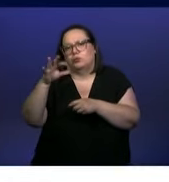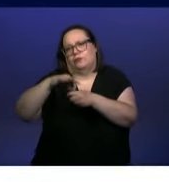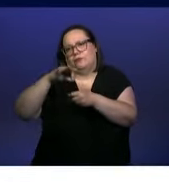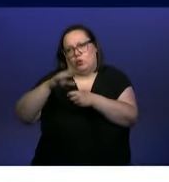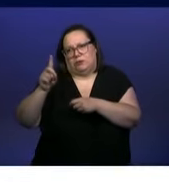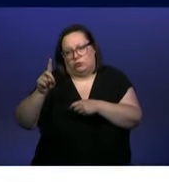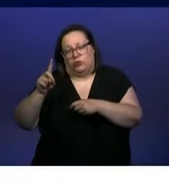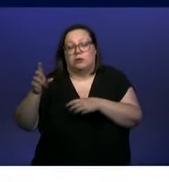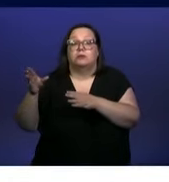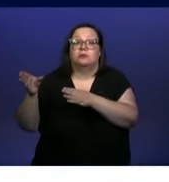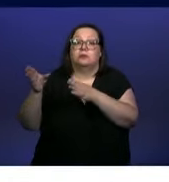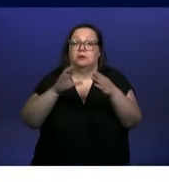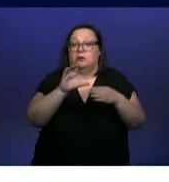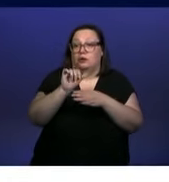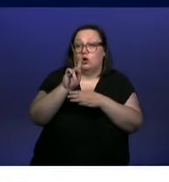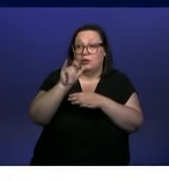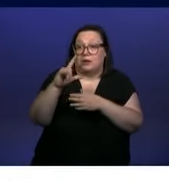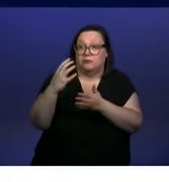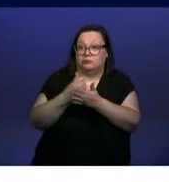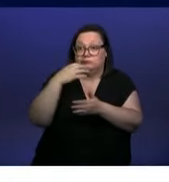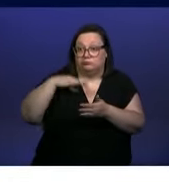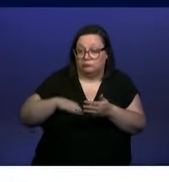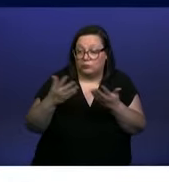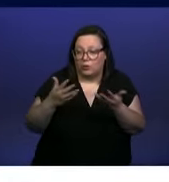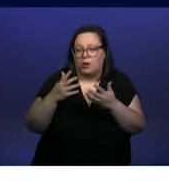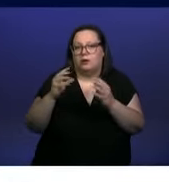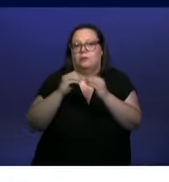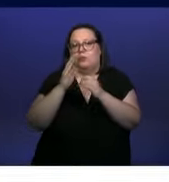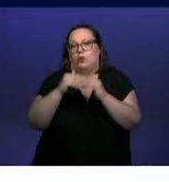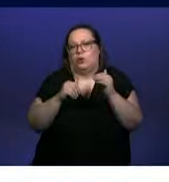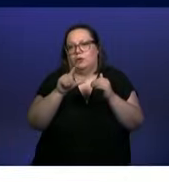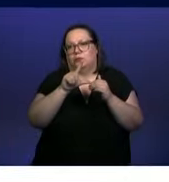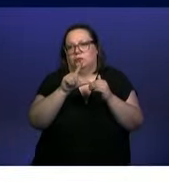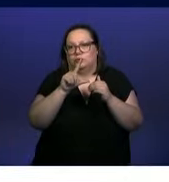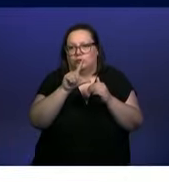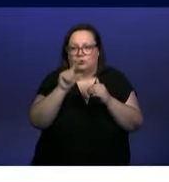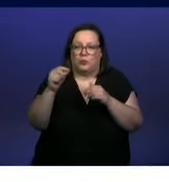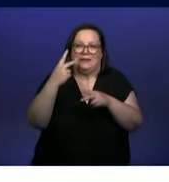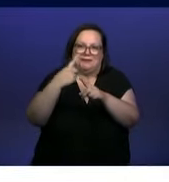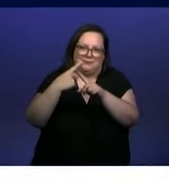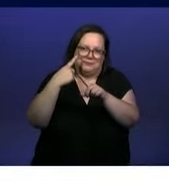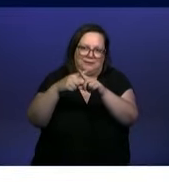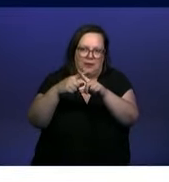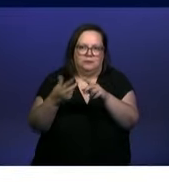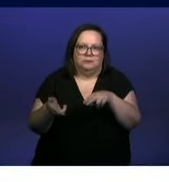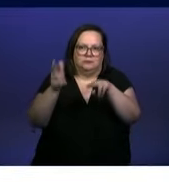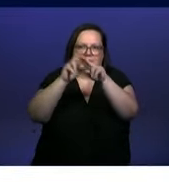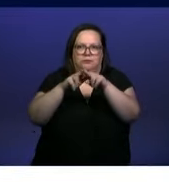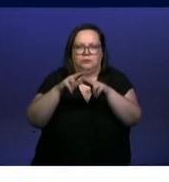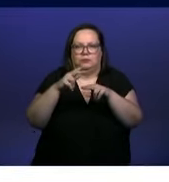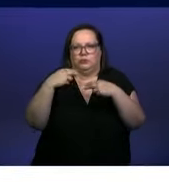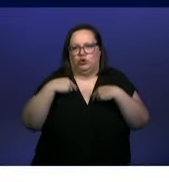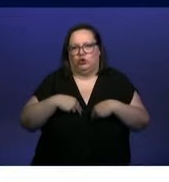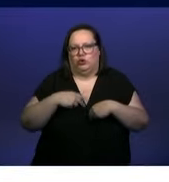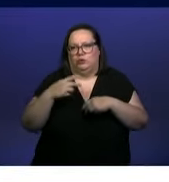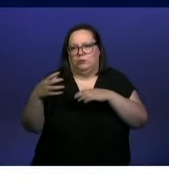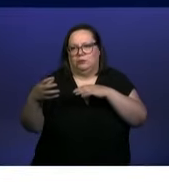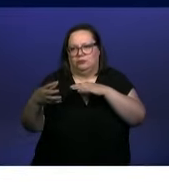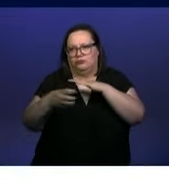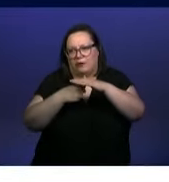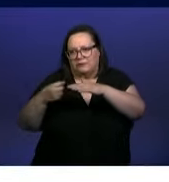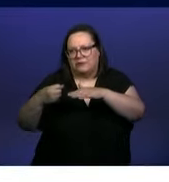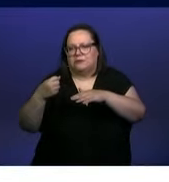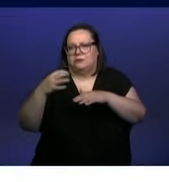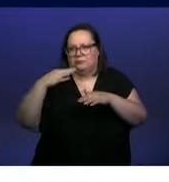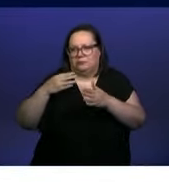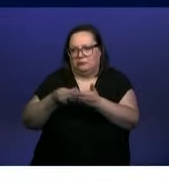cartels are getting is more than a 20-fold increase in human trafficking revenue and a 20-fold increase in the fentanyl and meth and